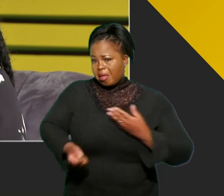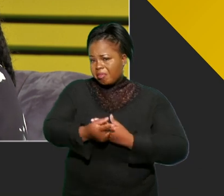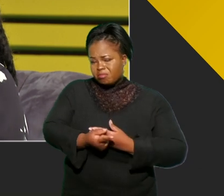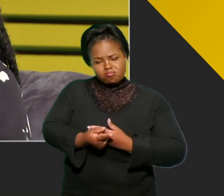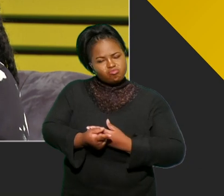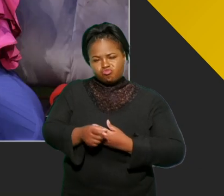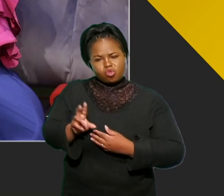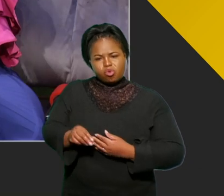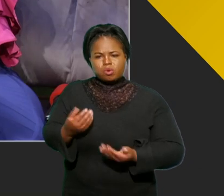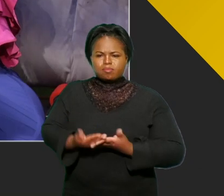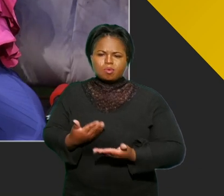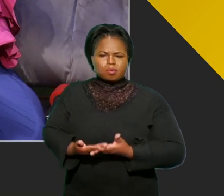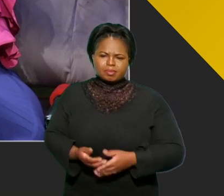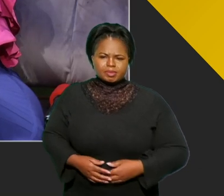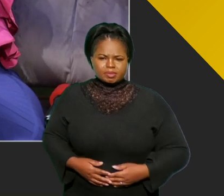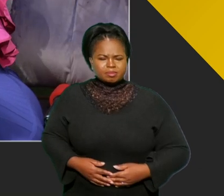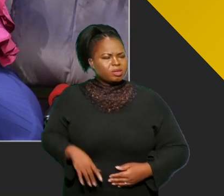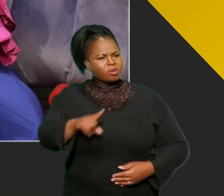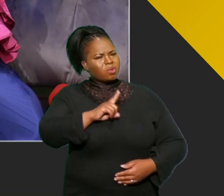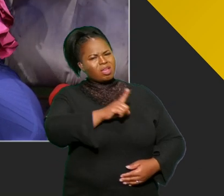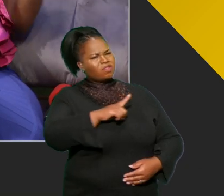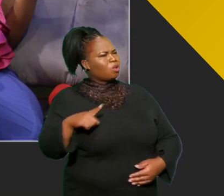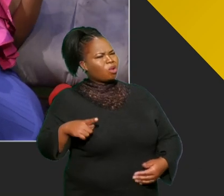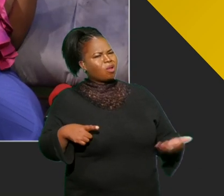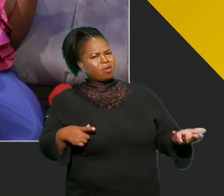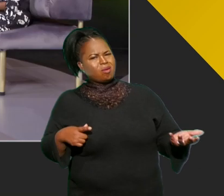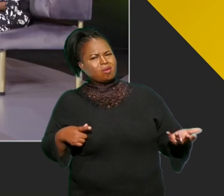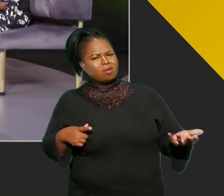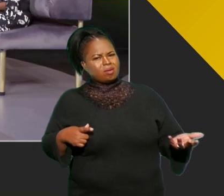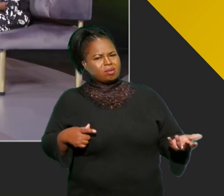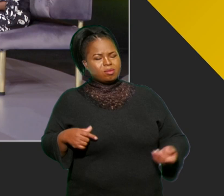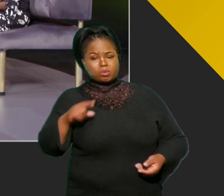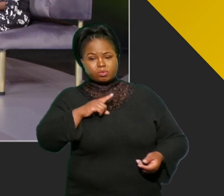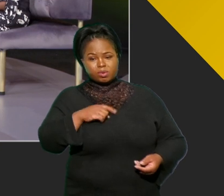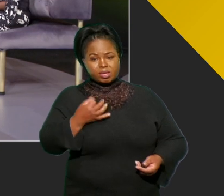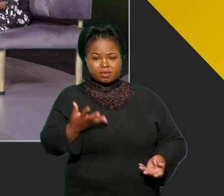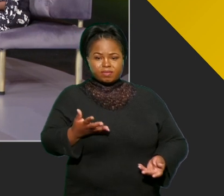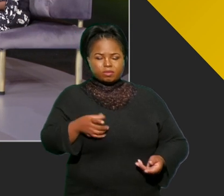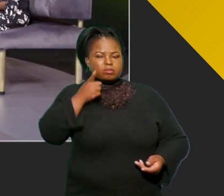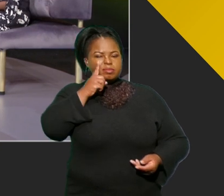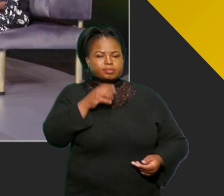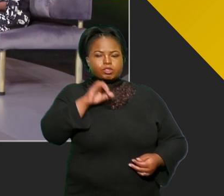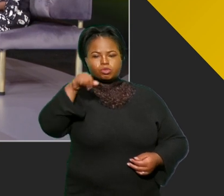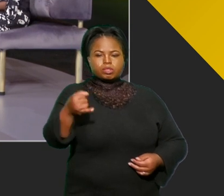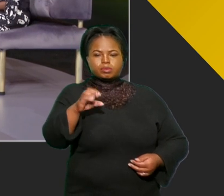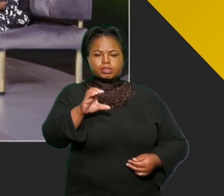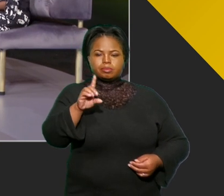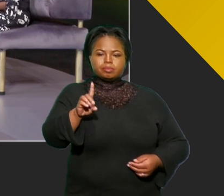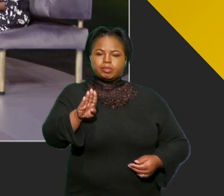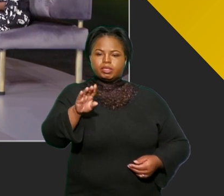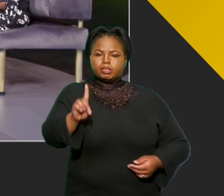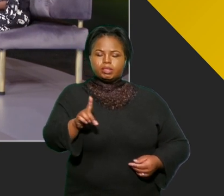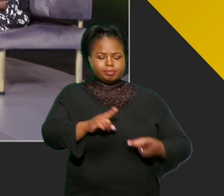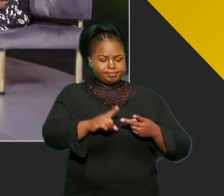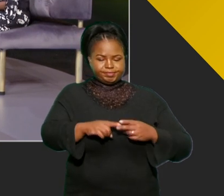it's an impossible problem. But it's been impossible for so long. Sorry, Melody. My thing is, if you just look at Johannesburg CBD and the